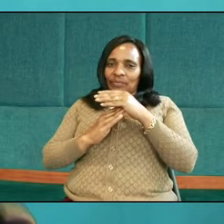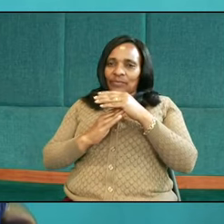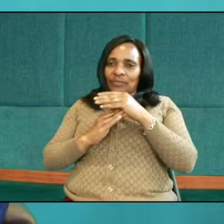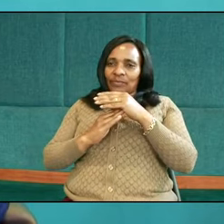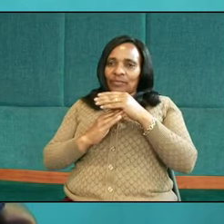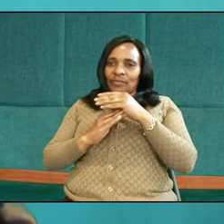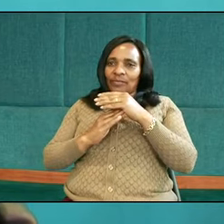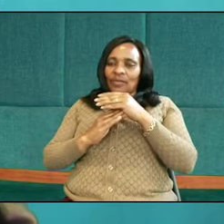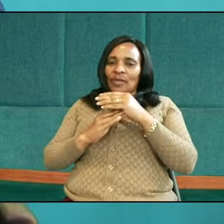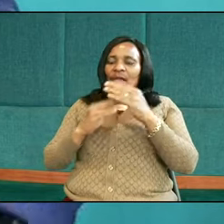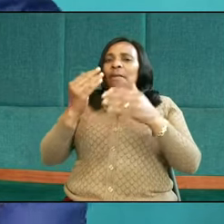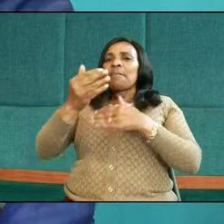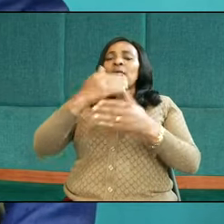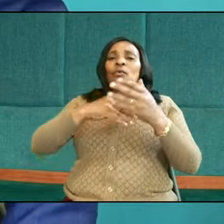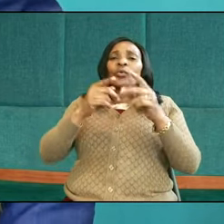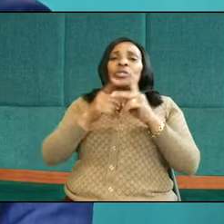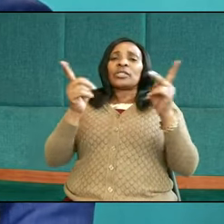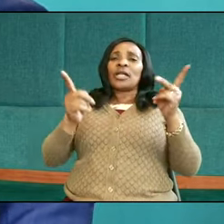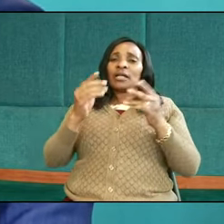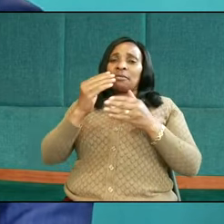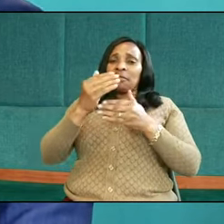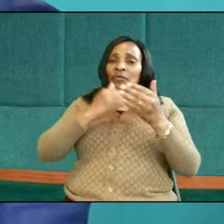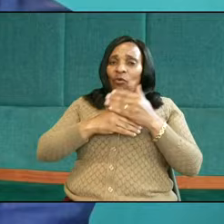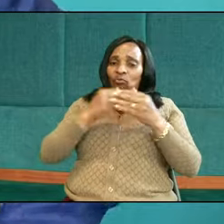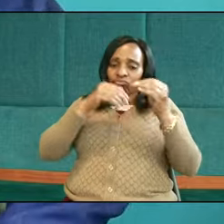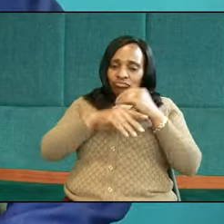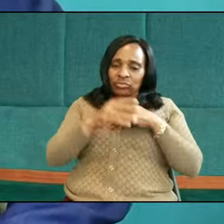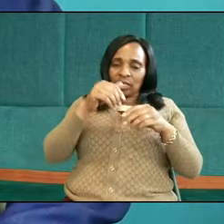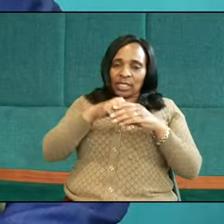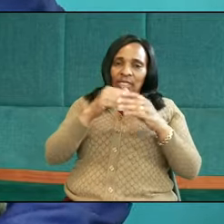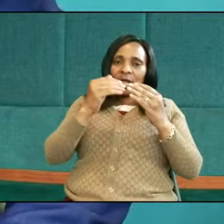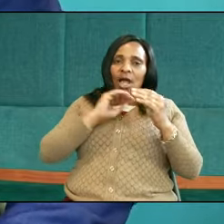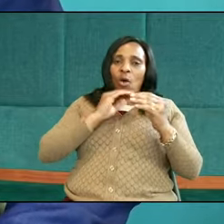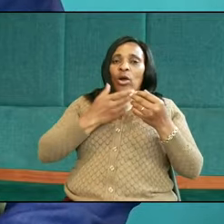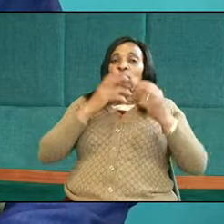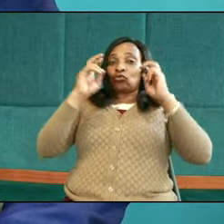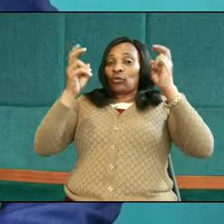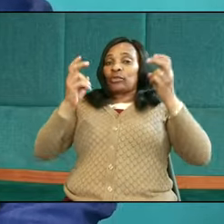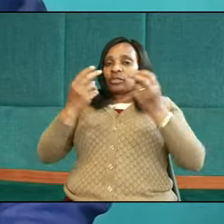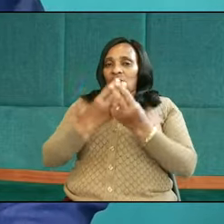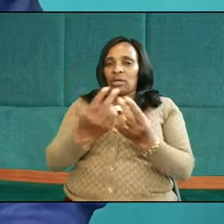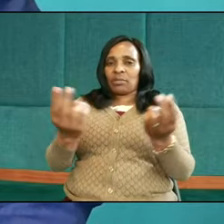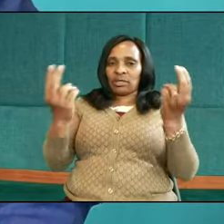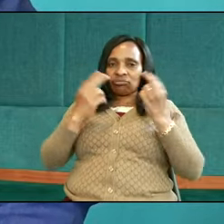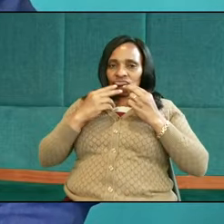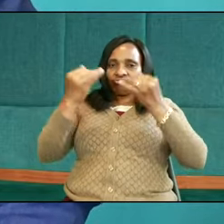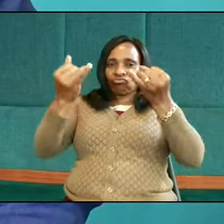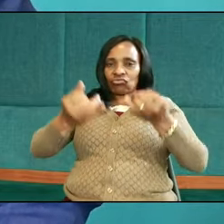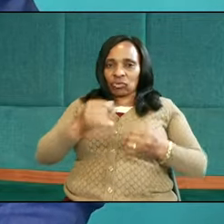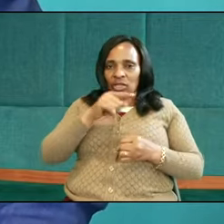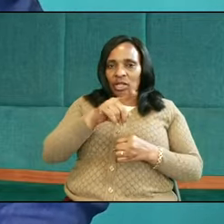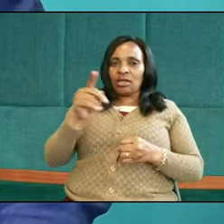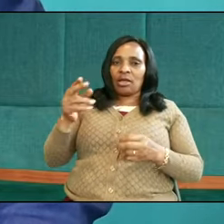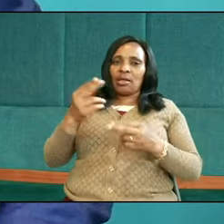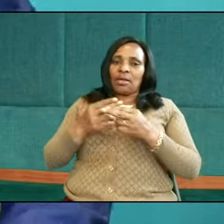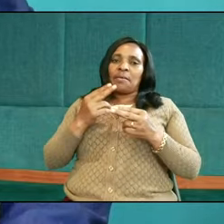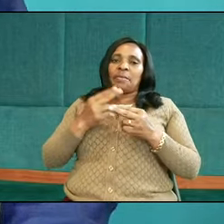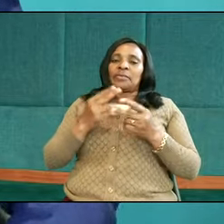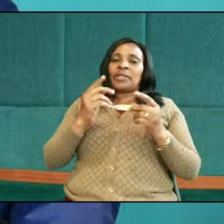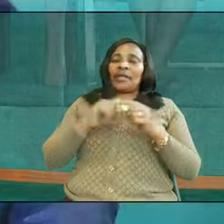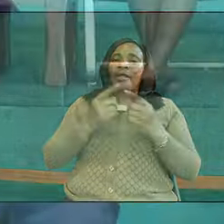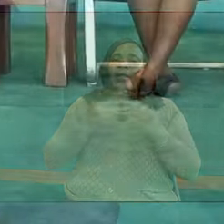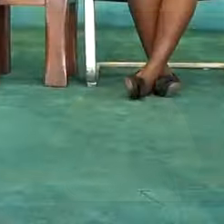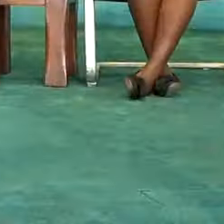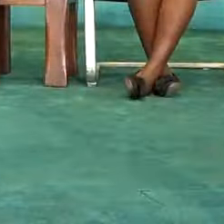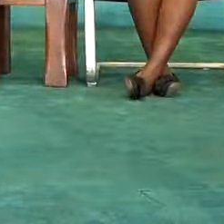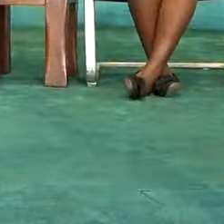Mountaintop. And before we begin, before we dive in, I just want to introduce our panelists here. Perhaps they could just say their names, and then Arvin